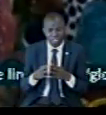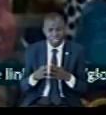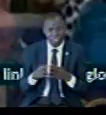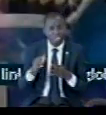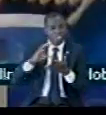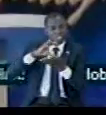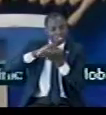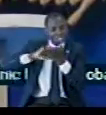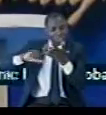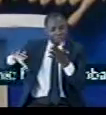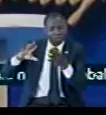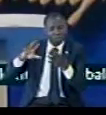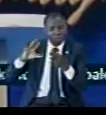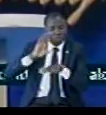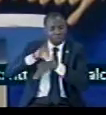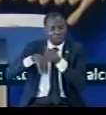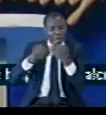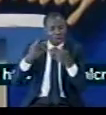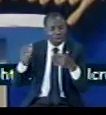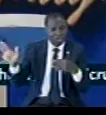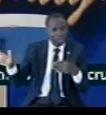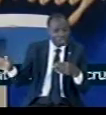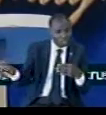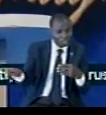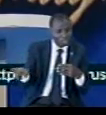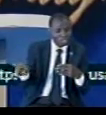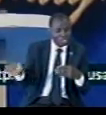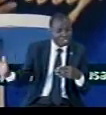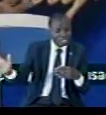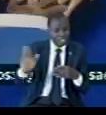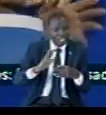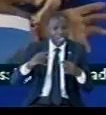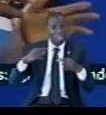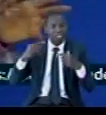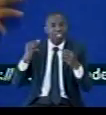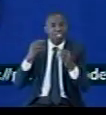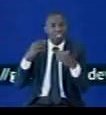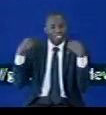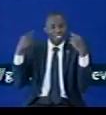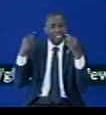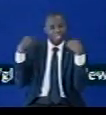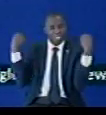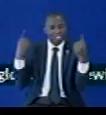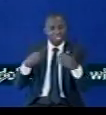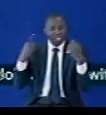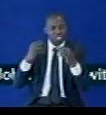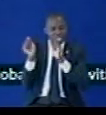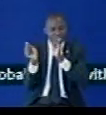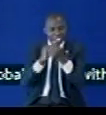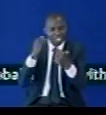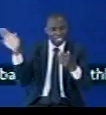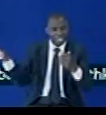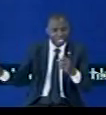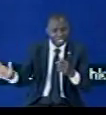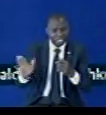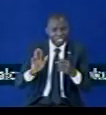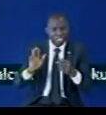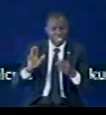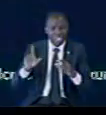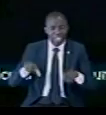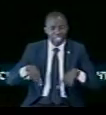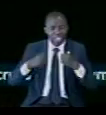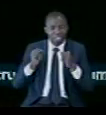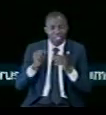Blot out all their transgressions. Change their lives and grant them